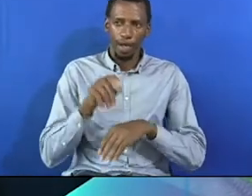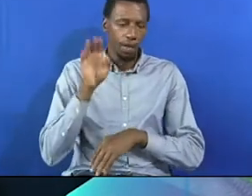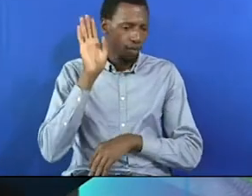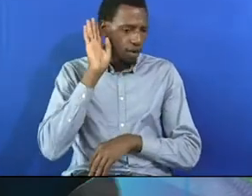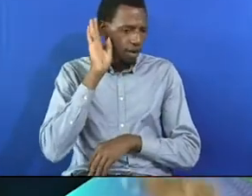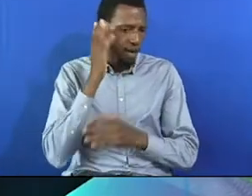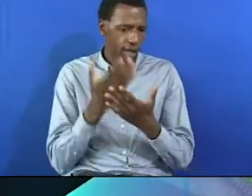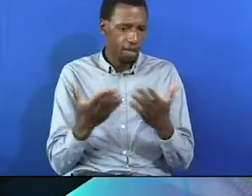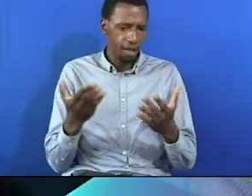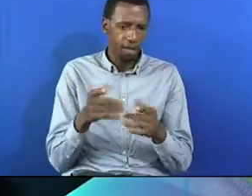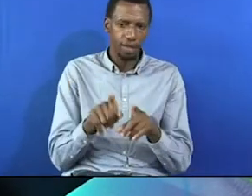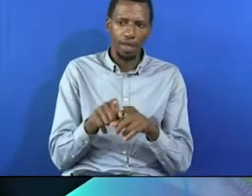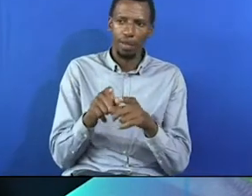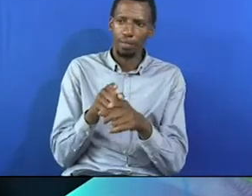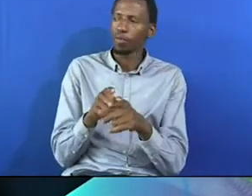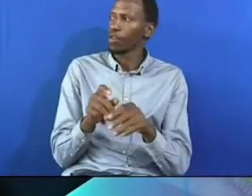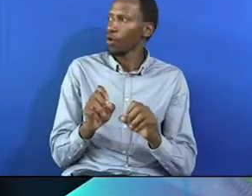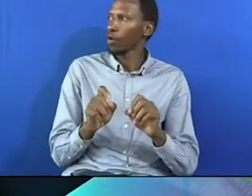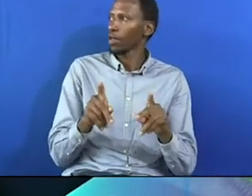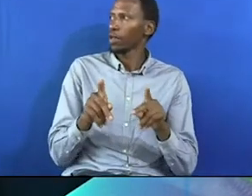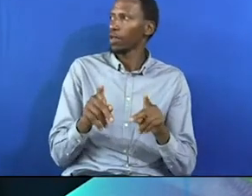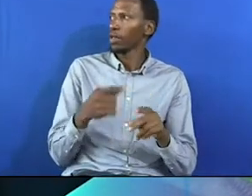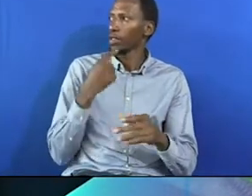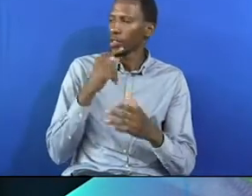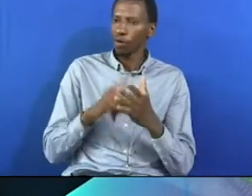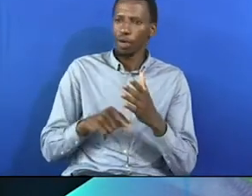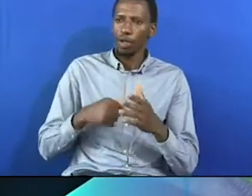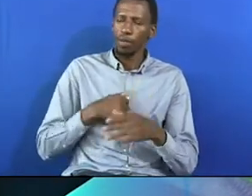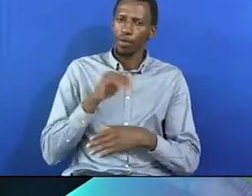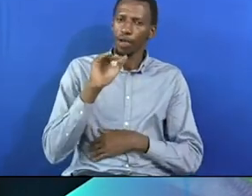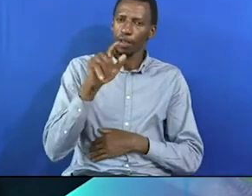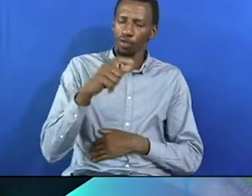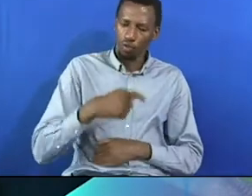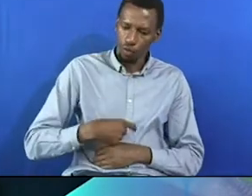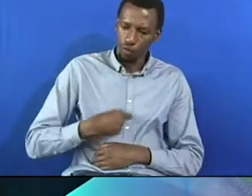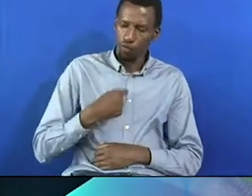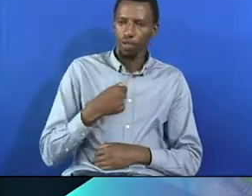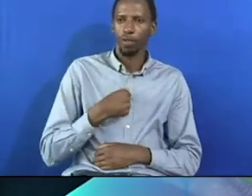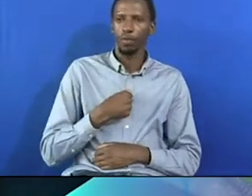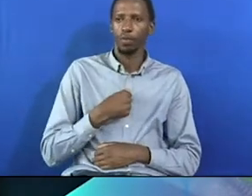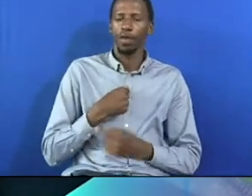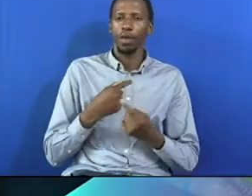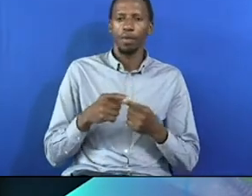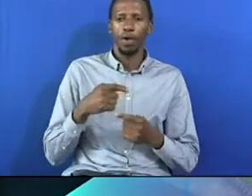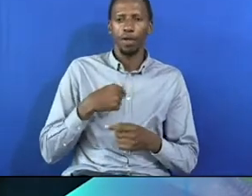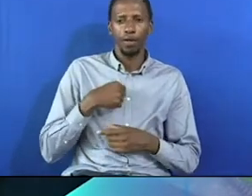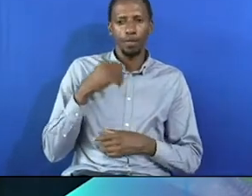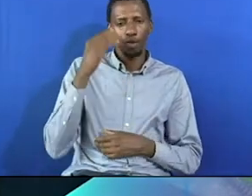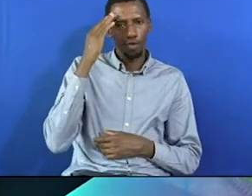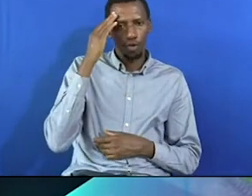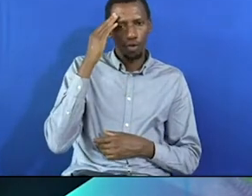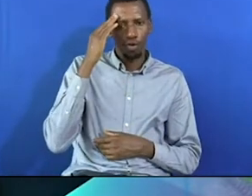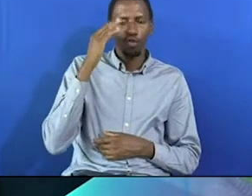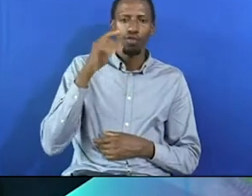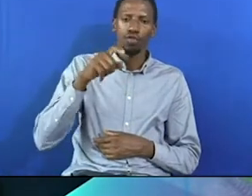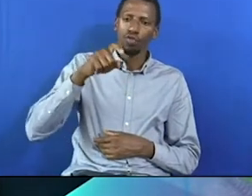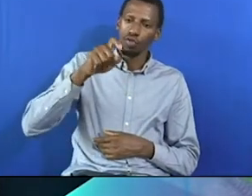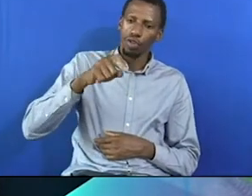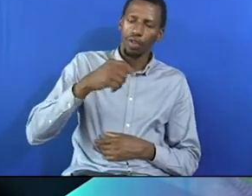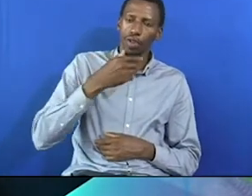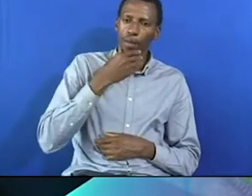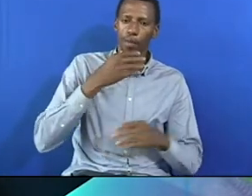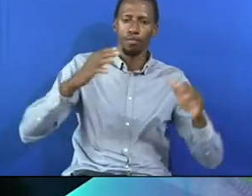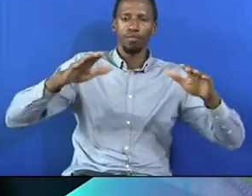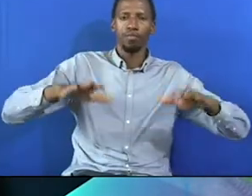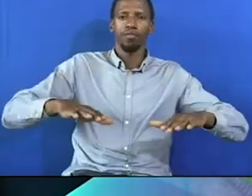are okay. You say, elders, I ask you to visit me, but I know you need a month to just lay the plans to visit me. When